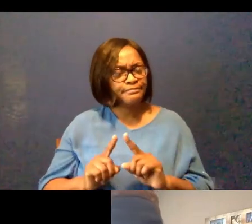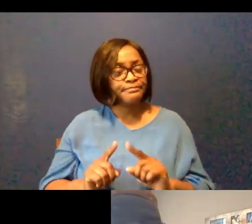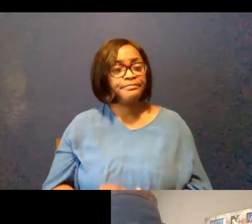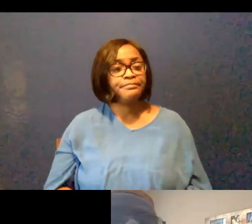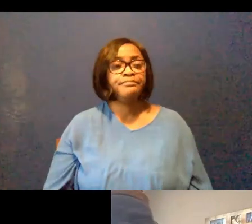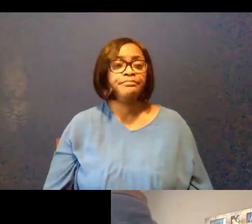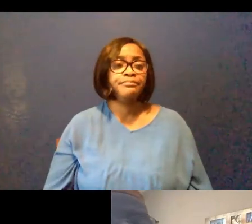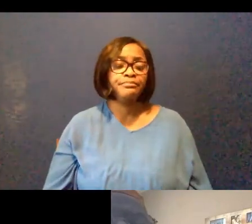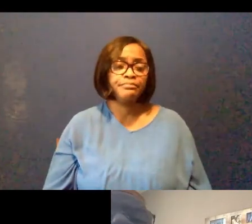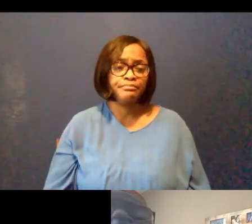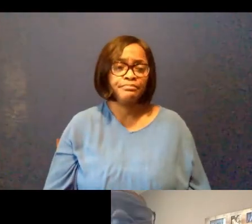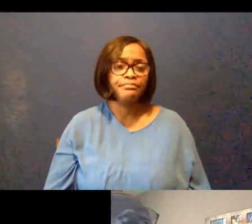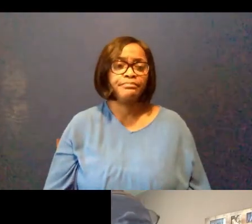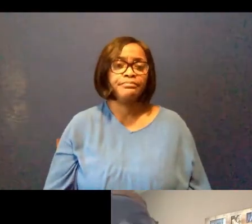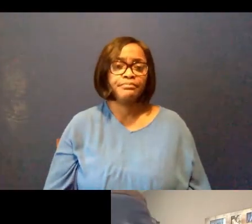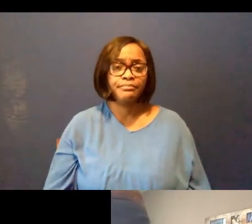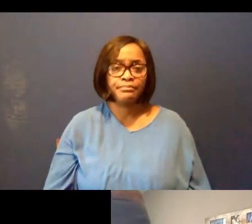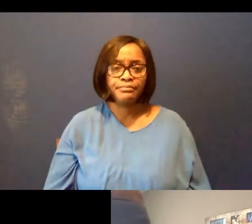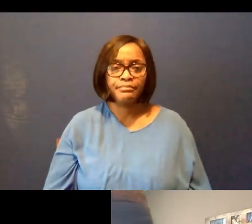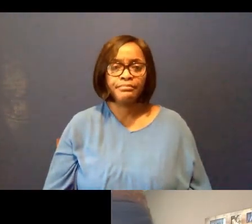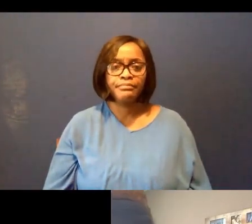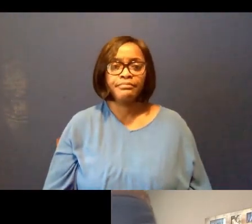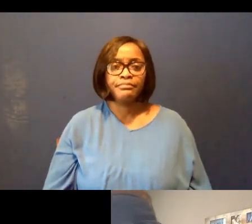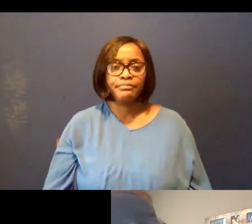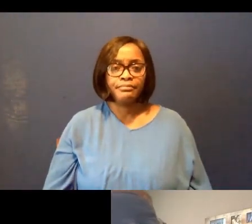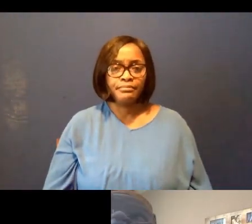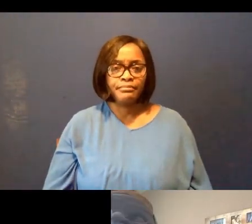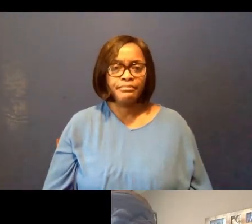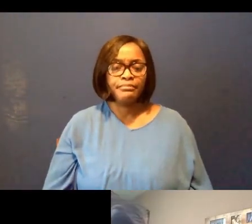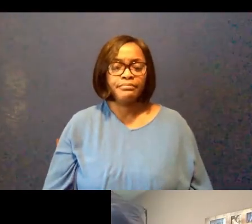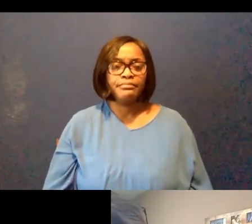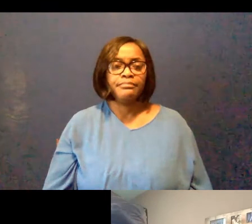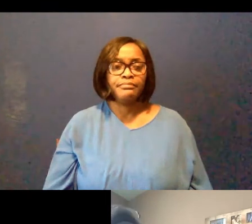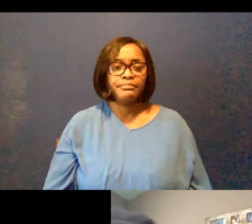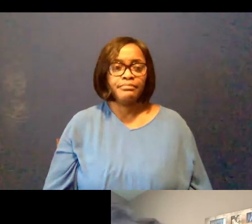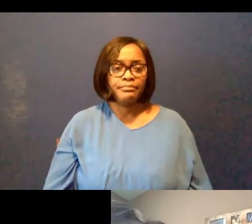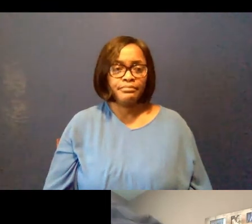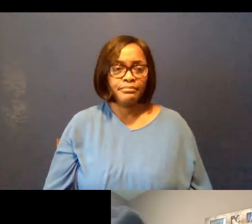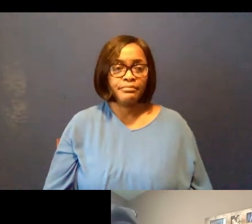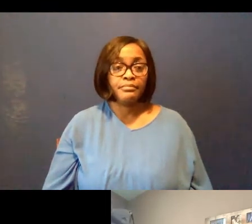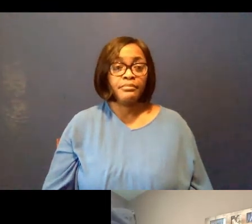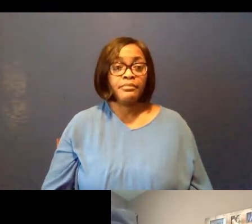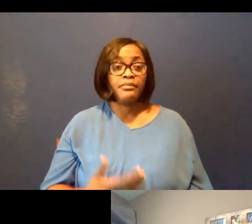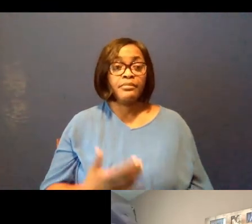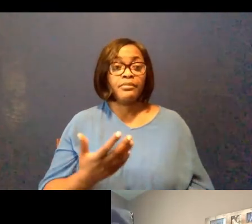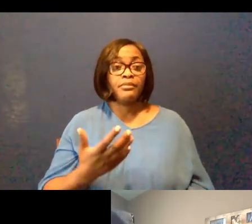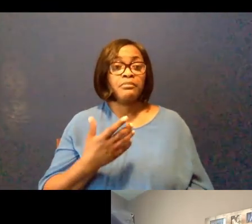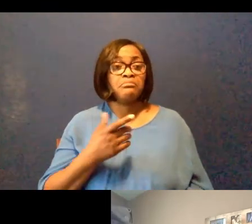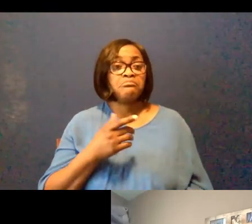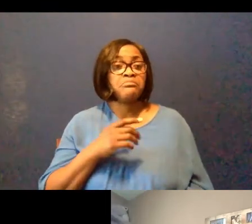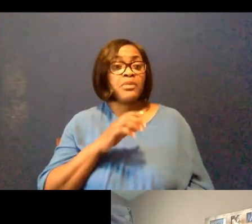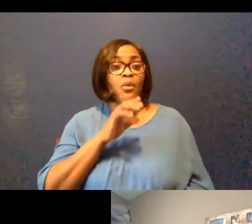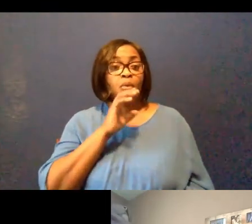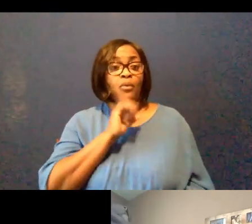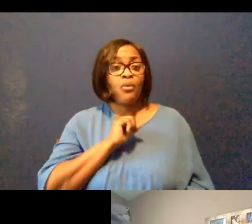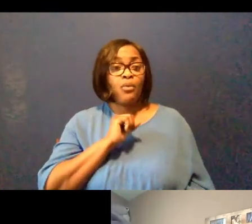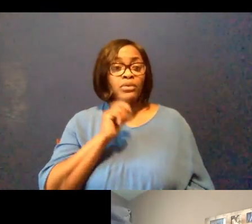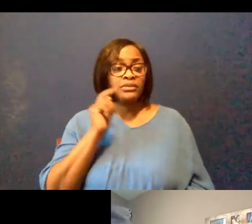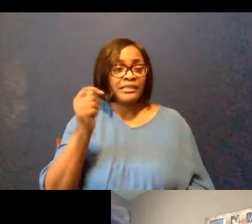a strong faith. But however, he's always wondered why a large part of the religious community, including his own, he's